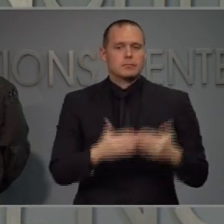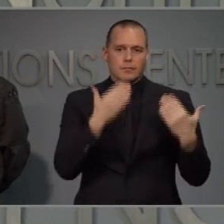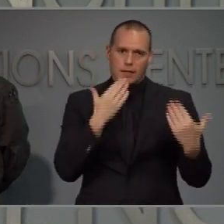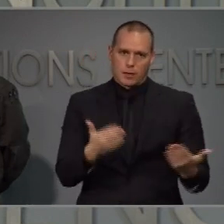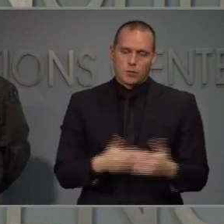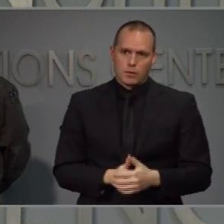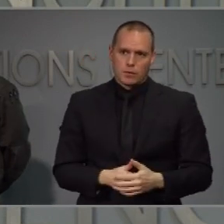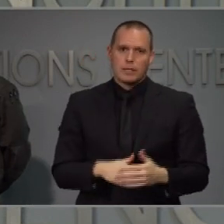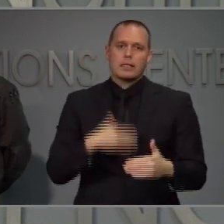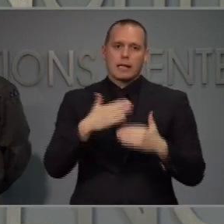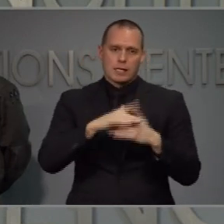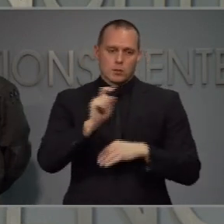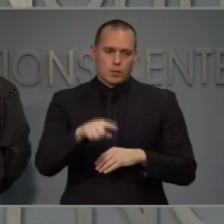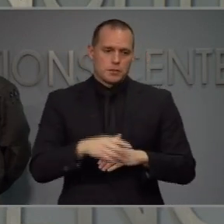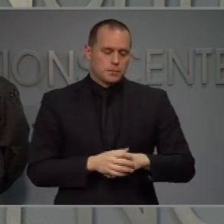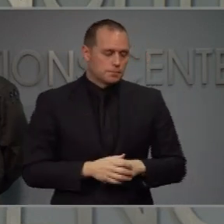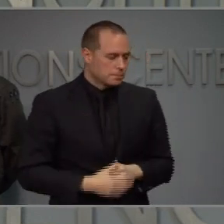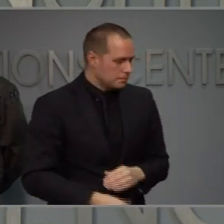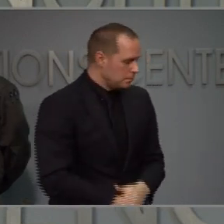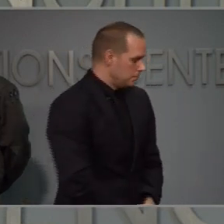Thanks. Next question.